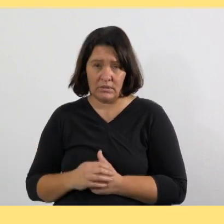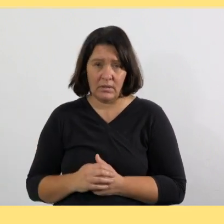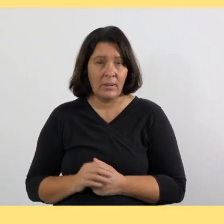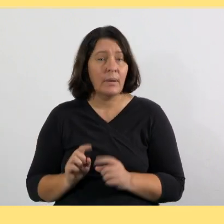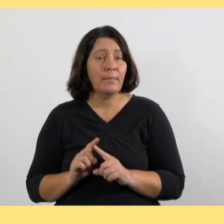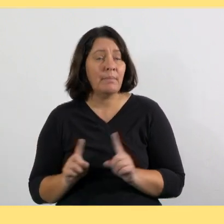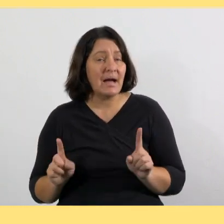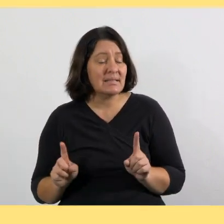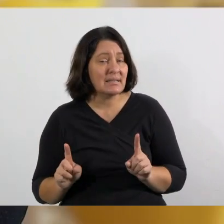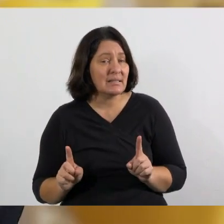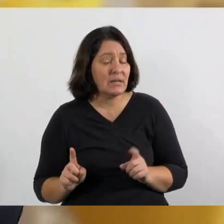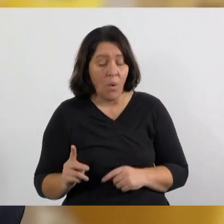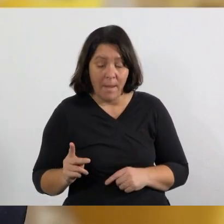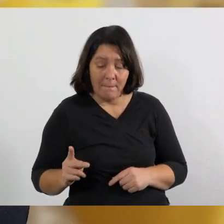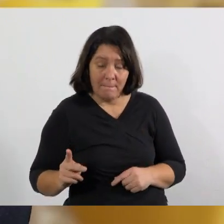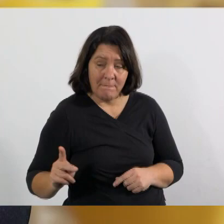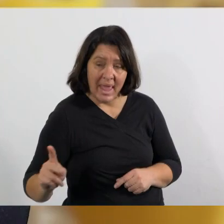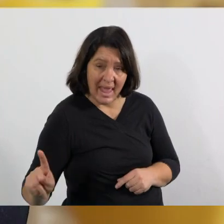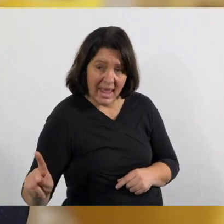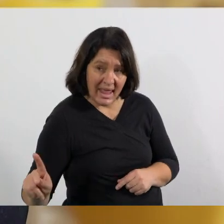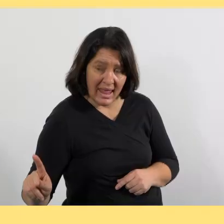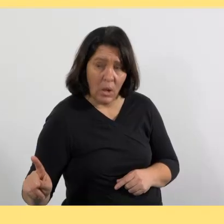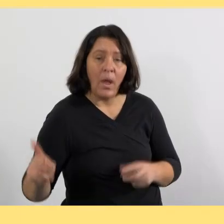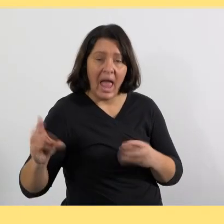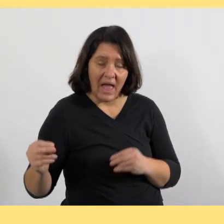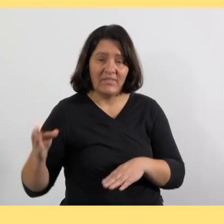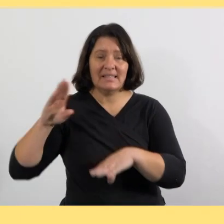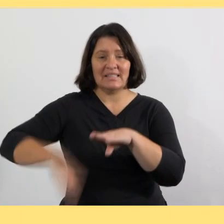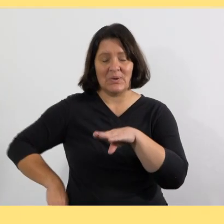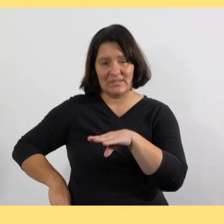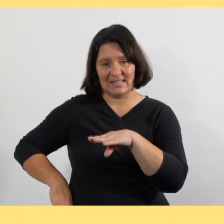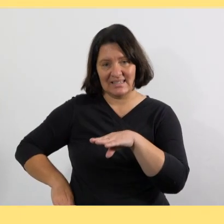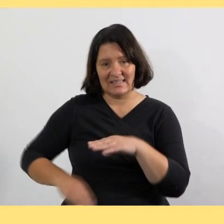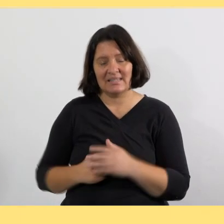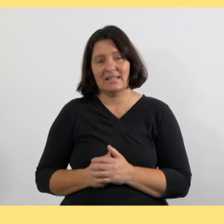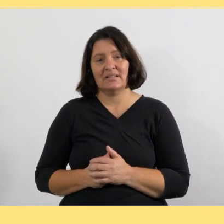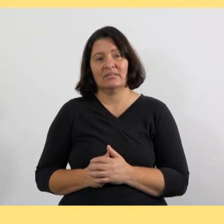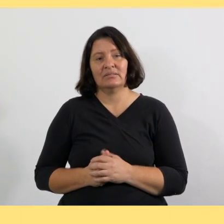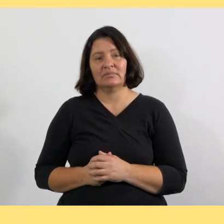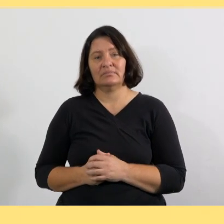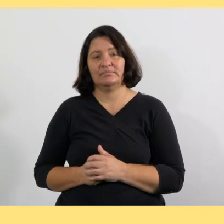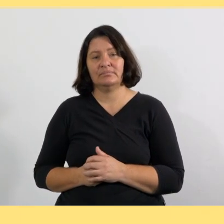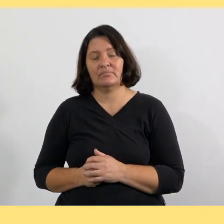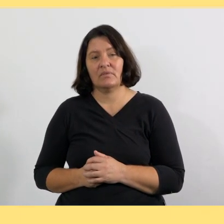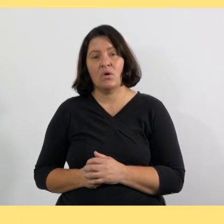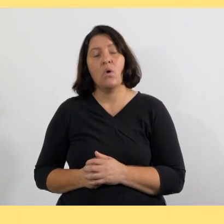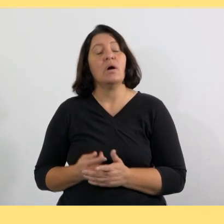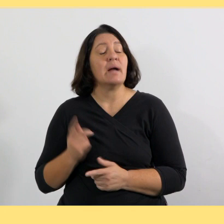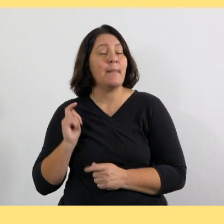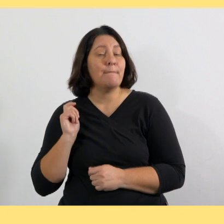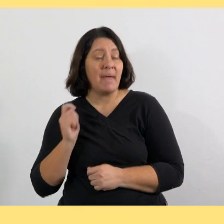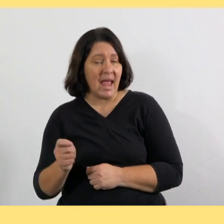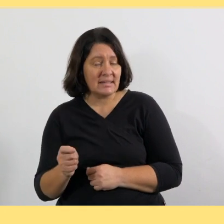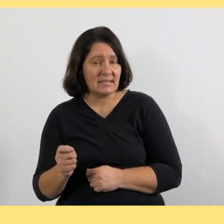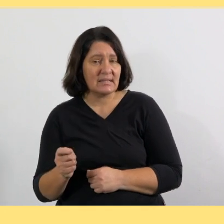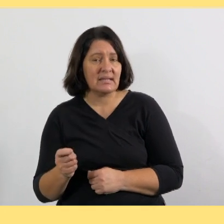36,510. However, when we paid, we also received discount. We have paid wages, as you